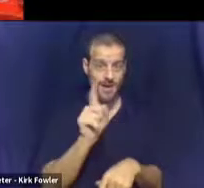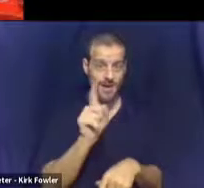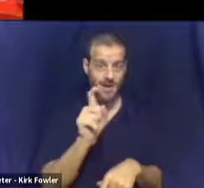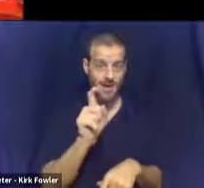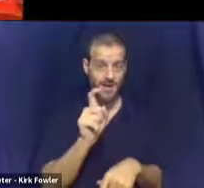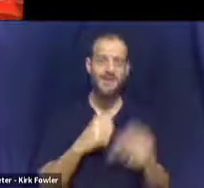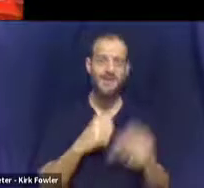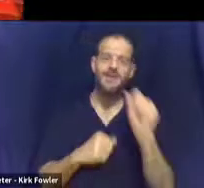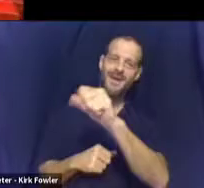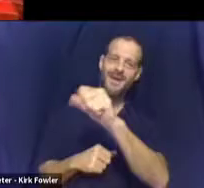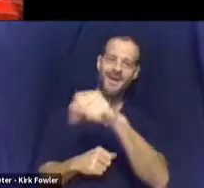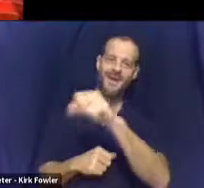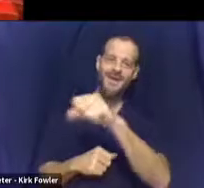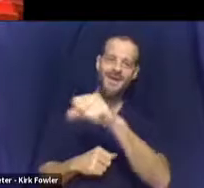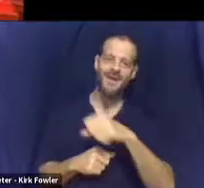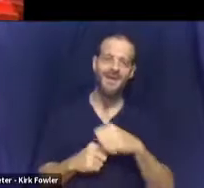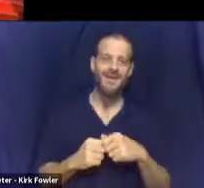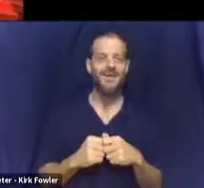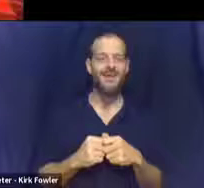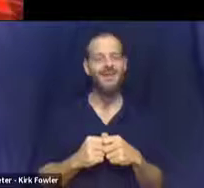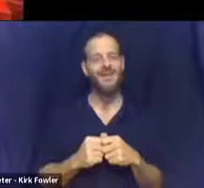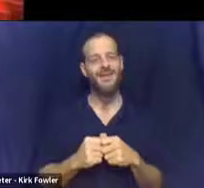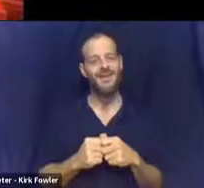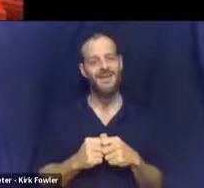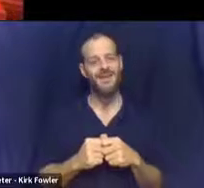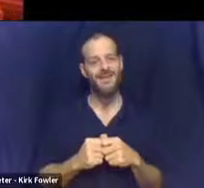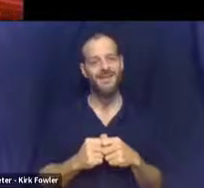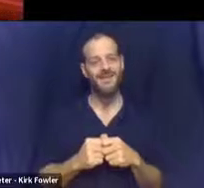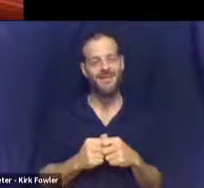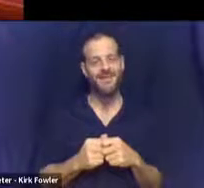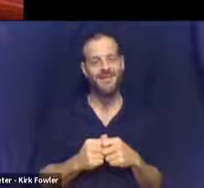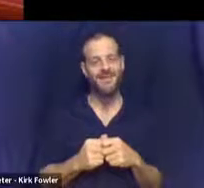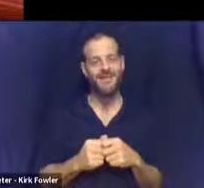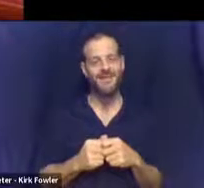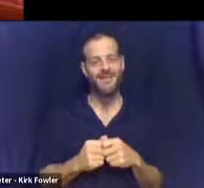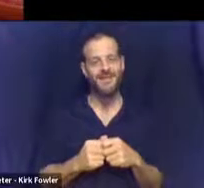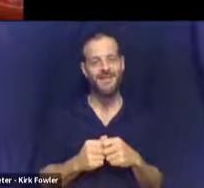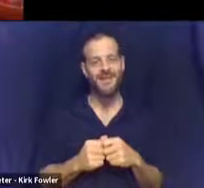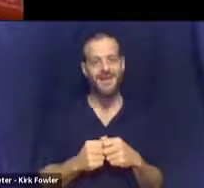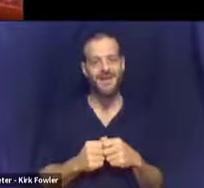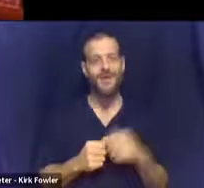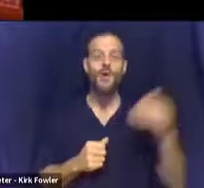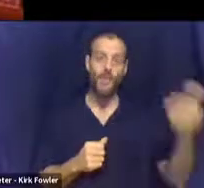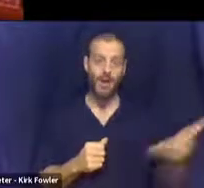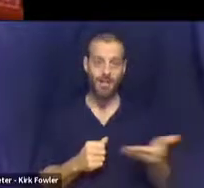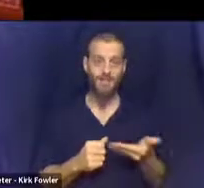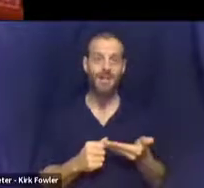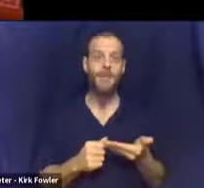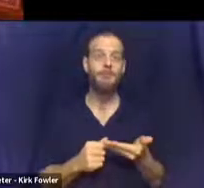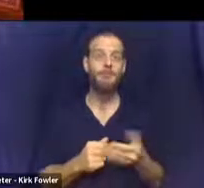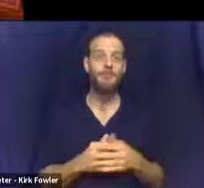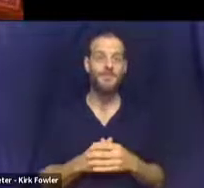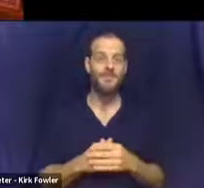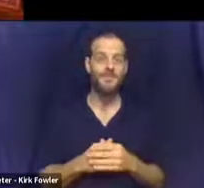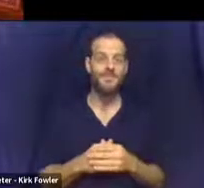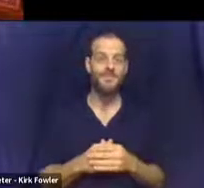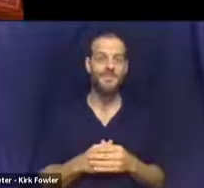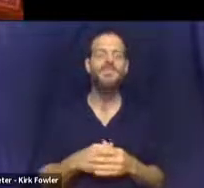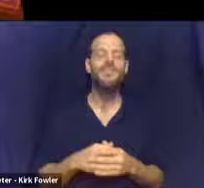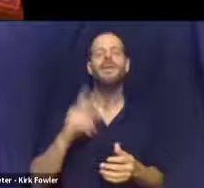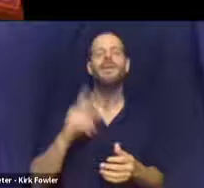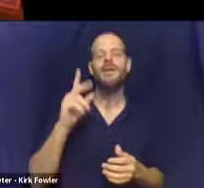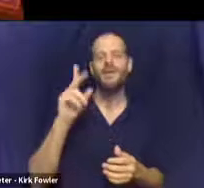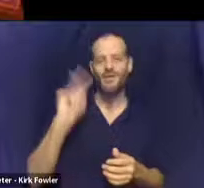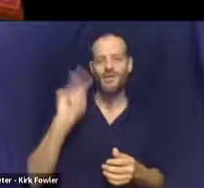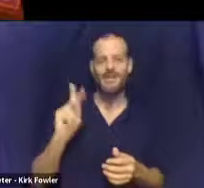you. Get it, get it, get it. You're welcome. Awesome. So that was again, TJ